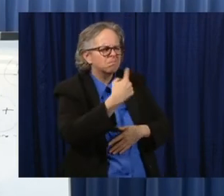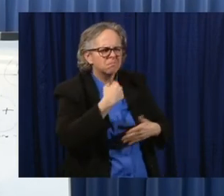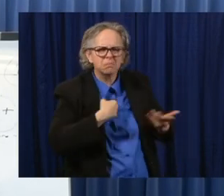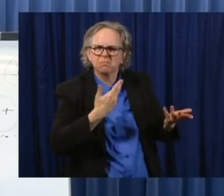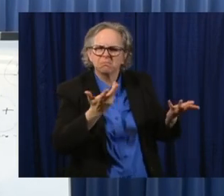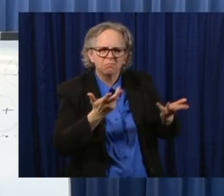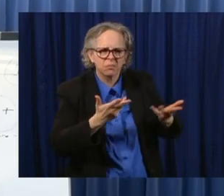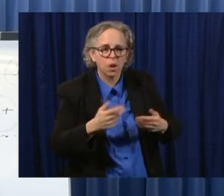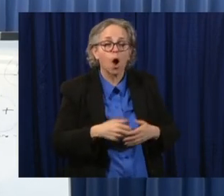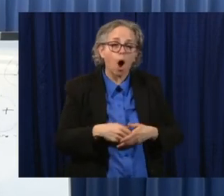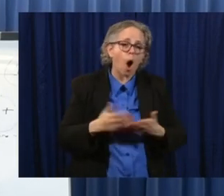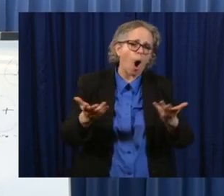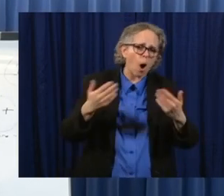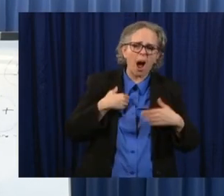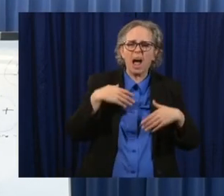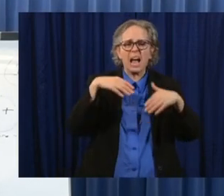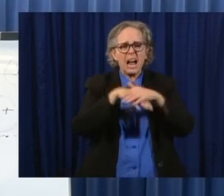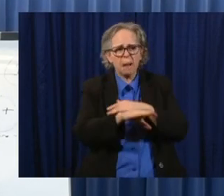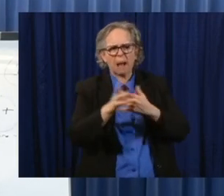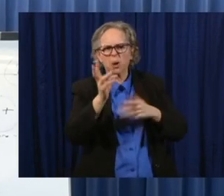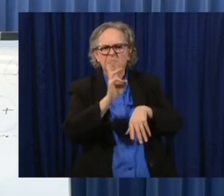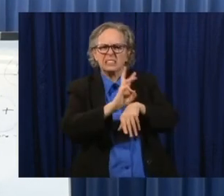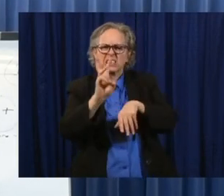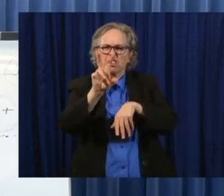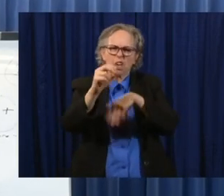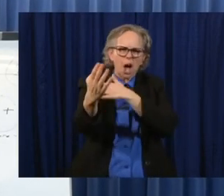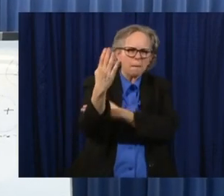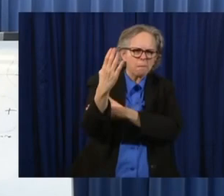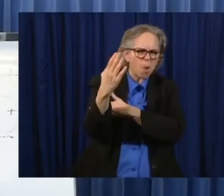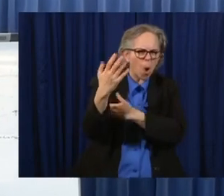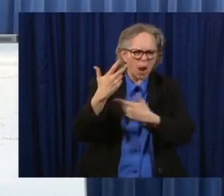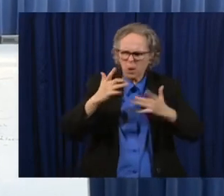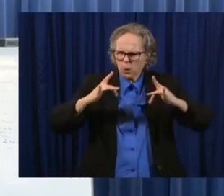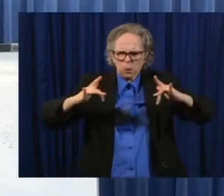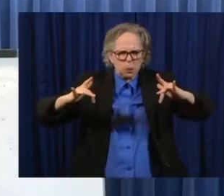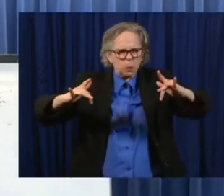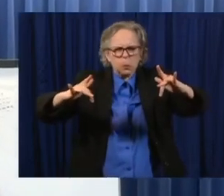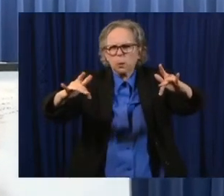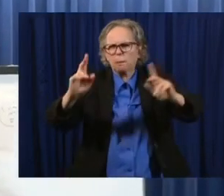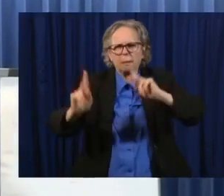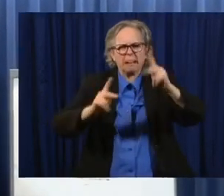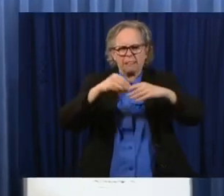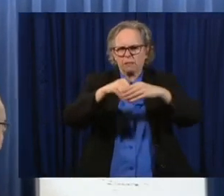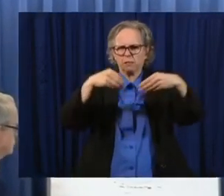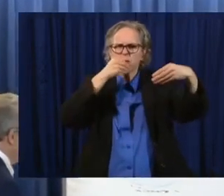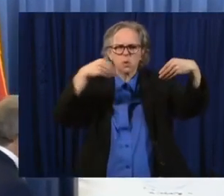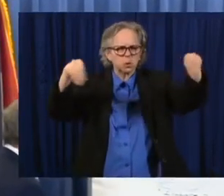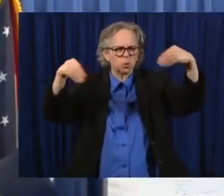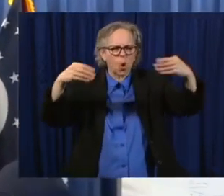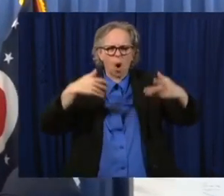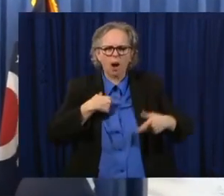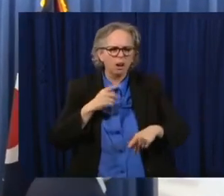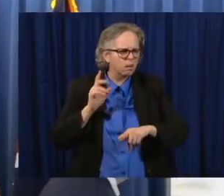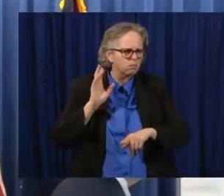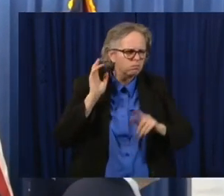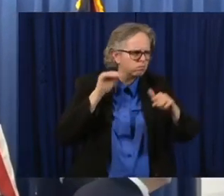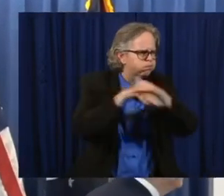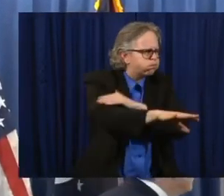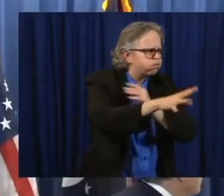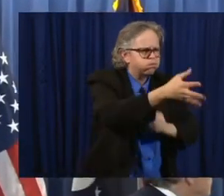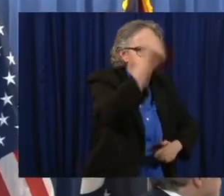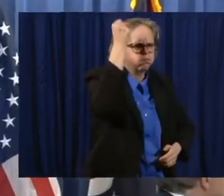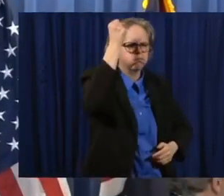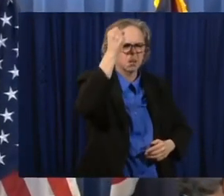went in, it was about 6:30 in the morning. There was hardly anybody in the store. I picked up my milk. I may have passed by somebody